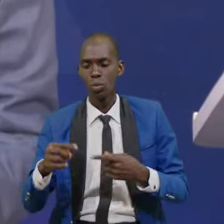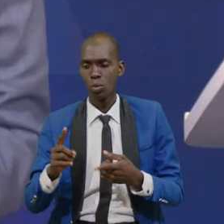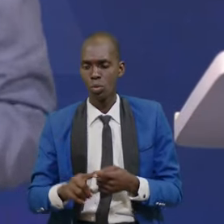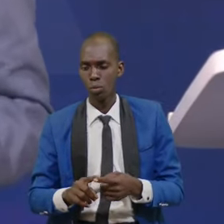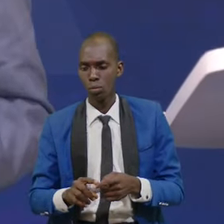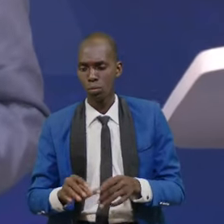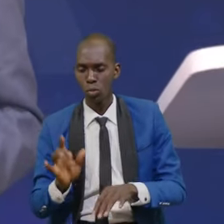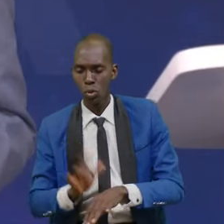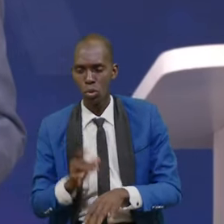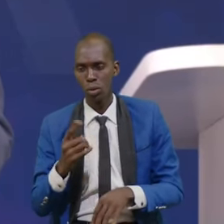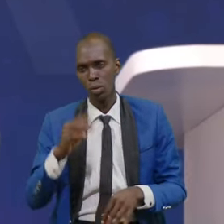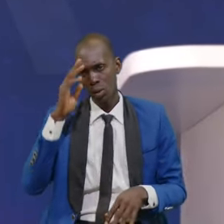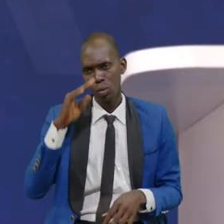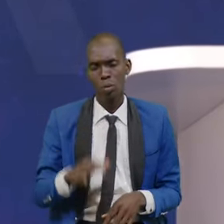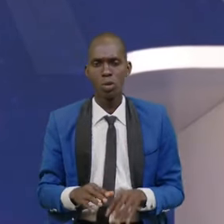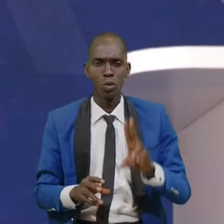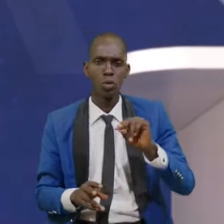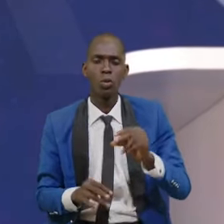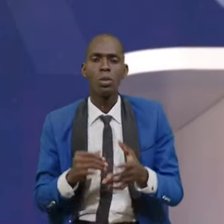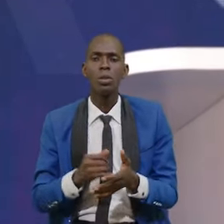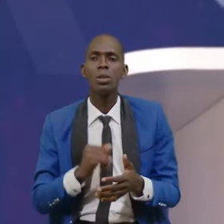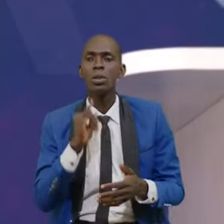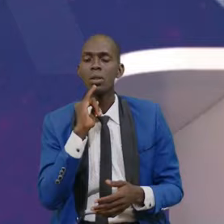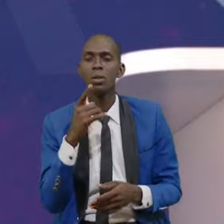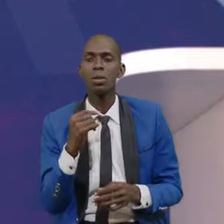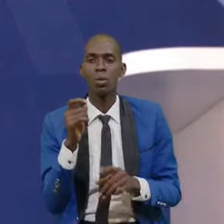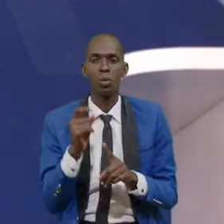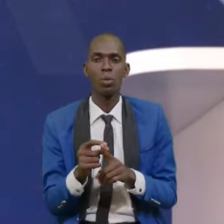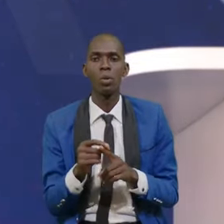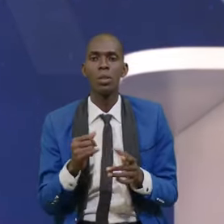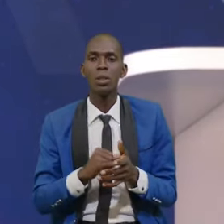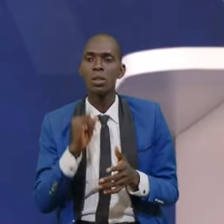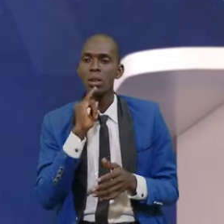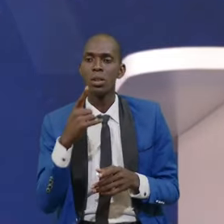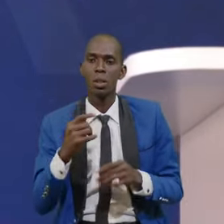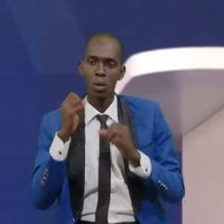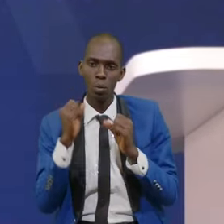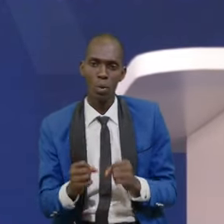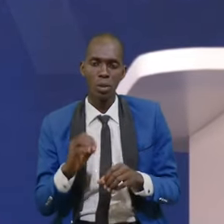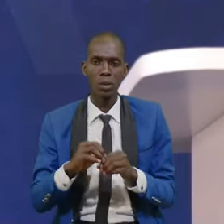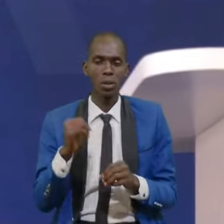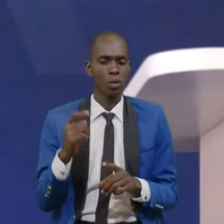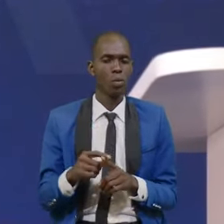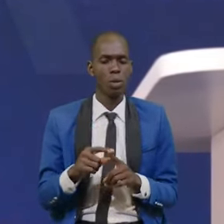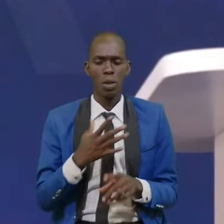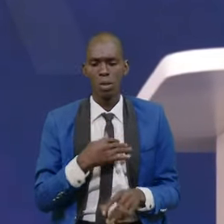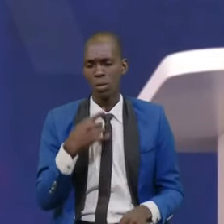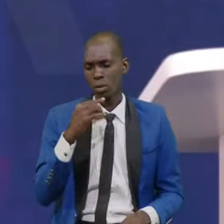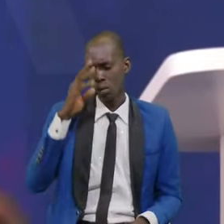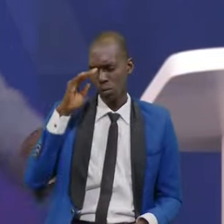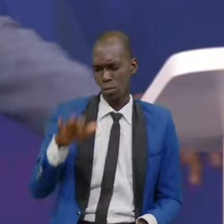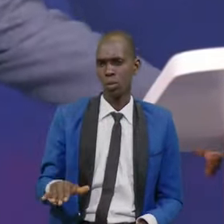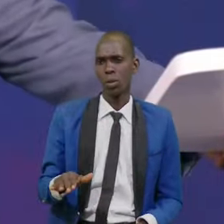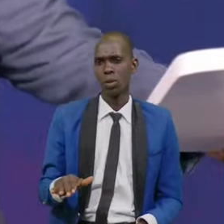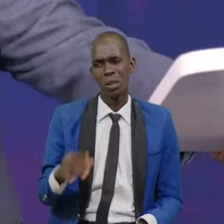child. It's the word. It's the power in the word. And I said, boy, I think I was about